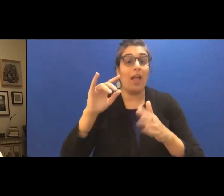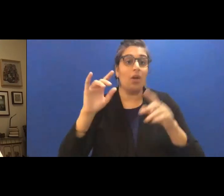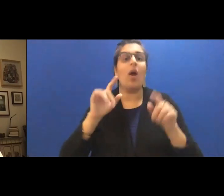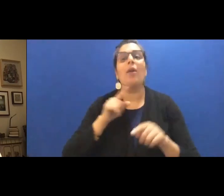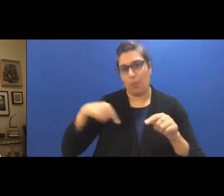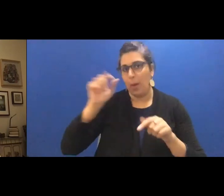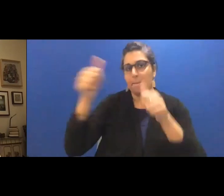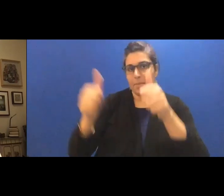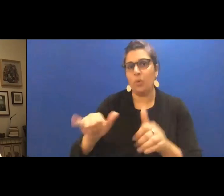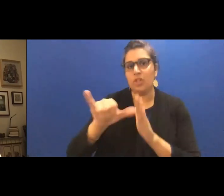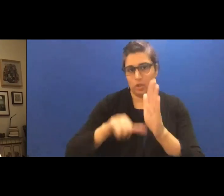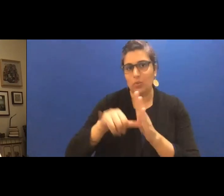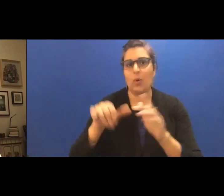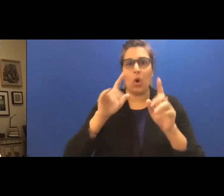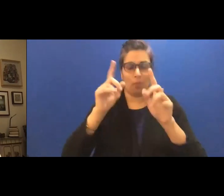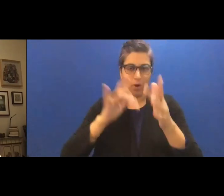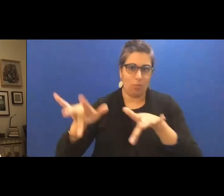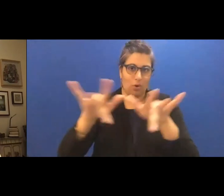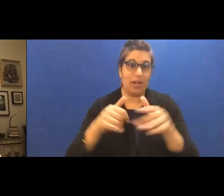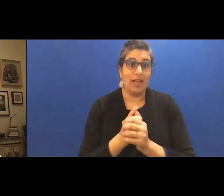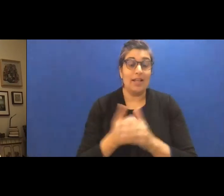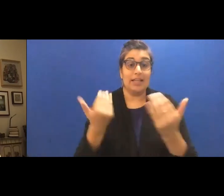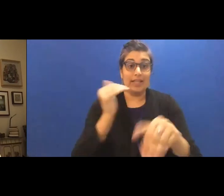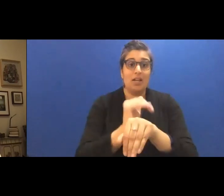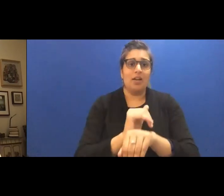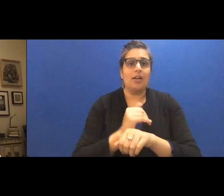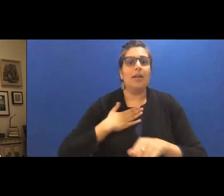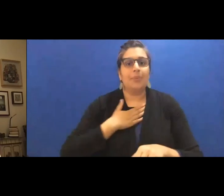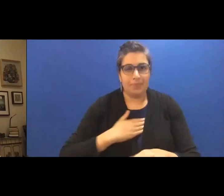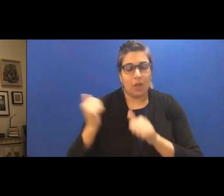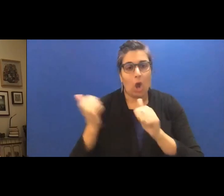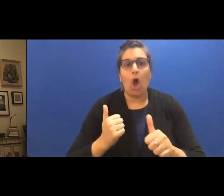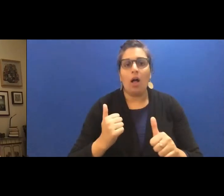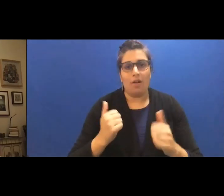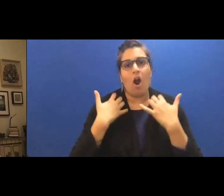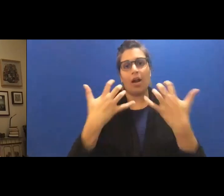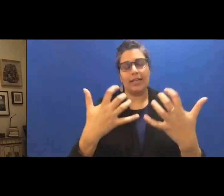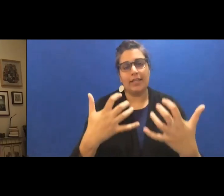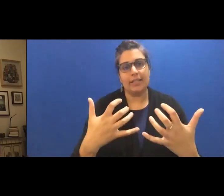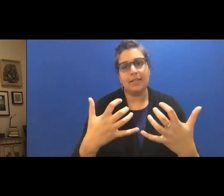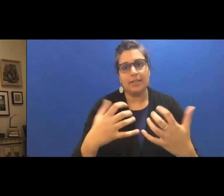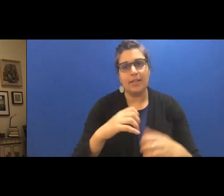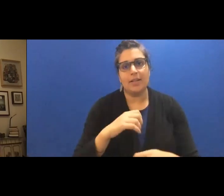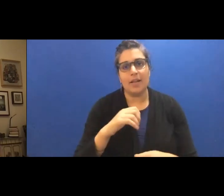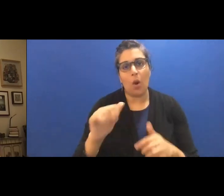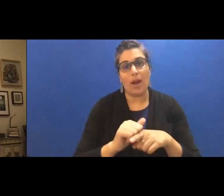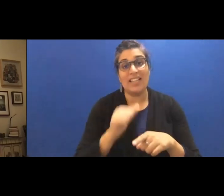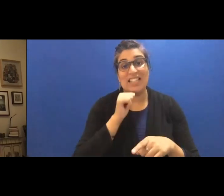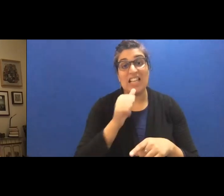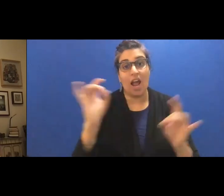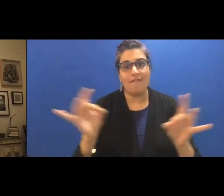posted. During tonight's event, we ask that all audience members practice nonviolence in the chat. Comments that are